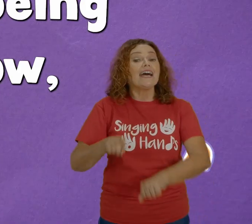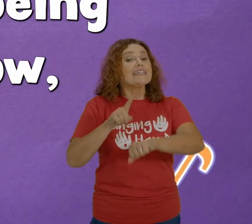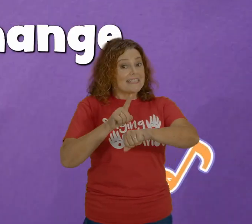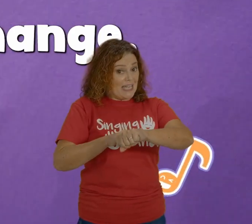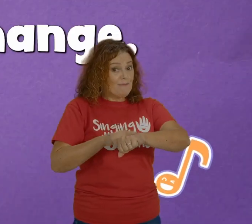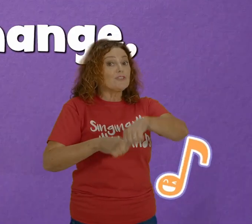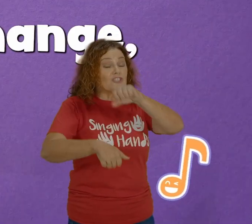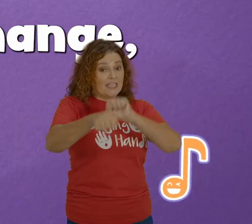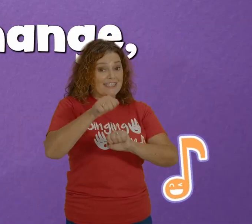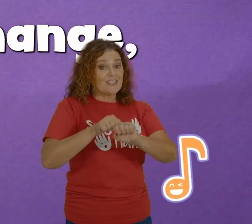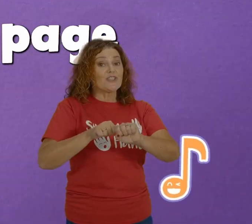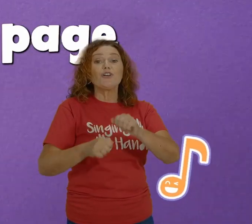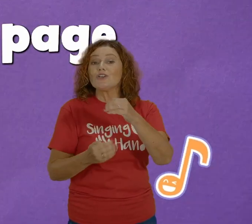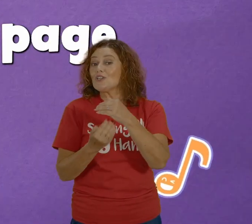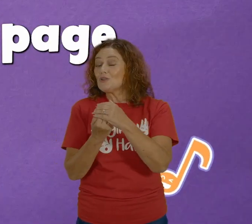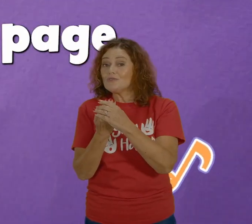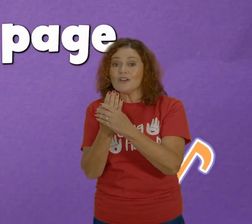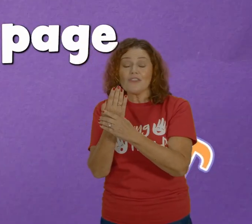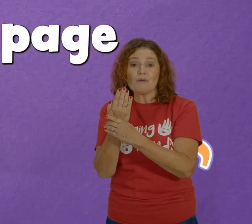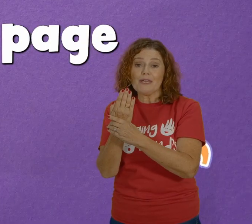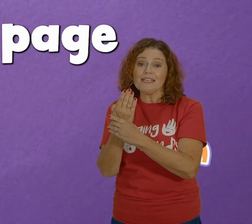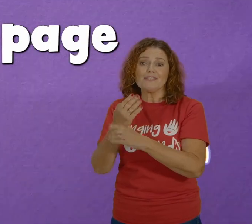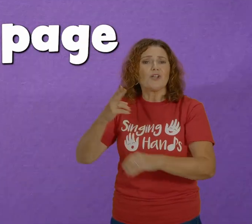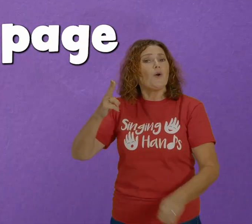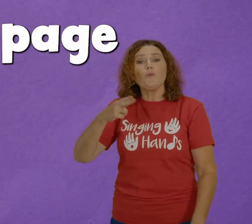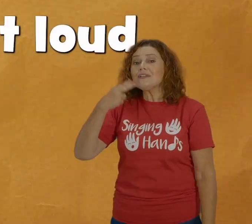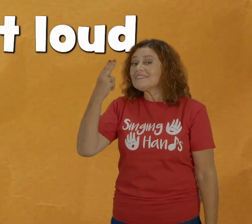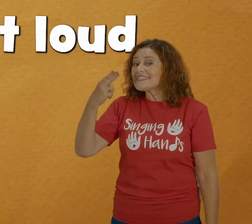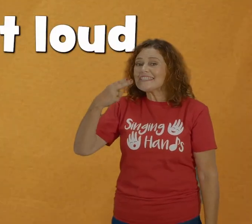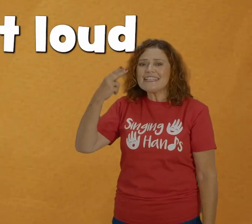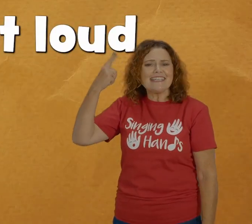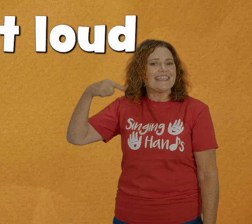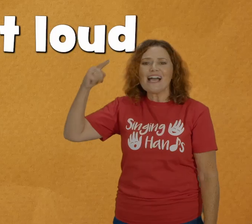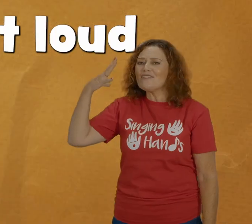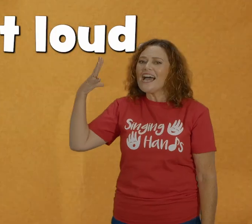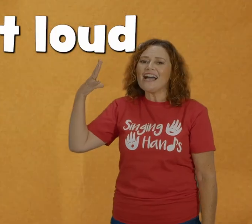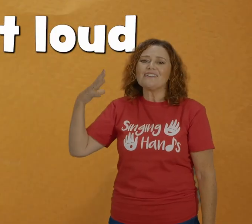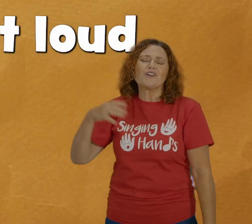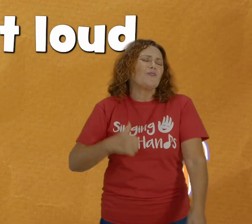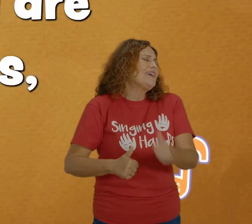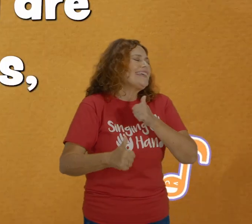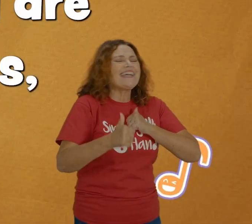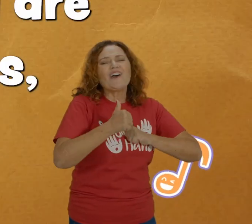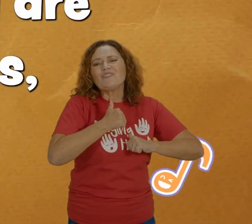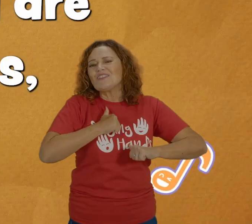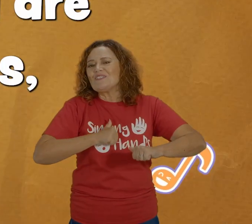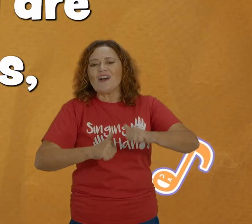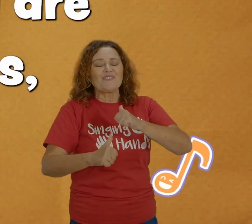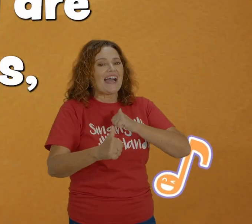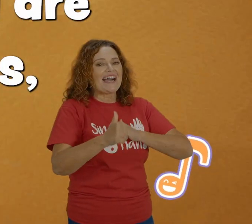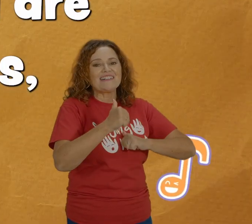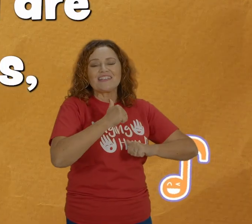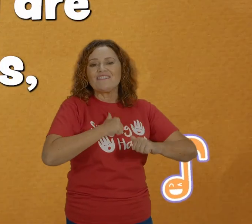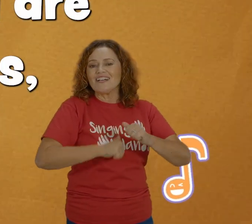now. It's time for change. Turn on the page. We'll sing it out loud. We hope